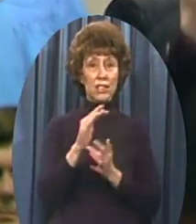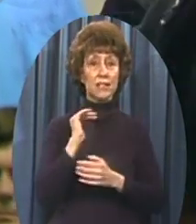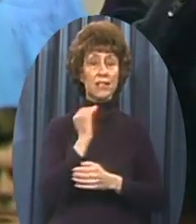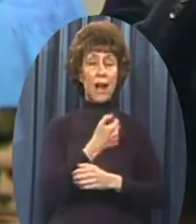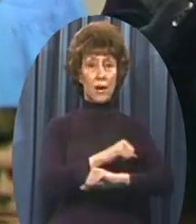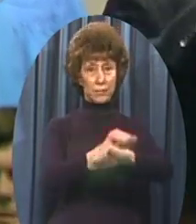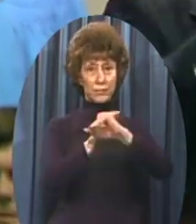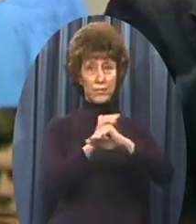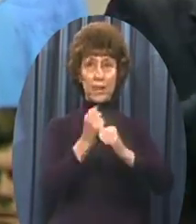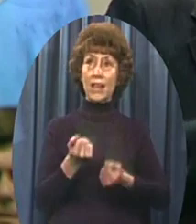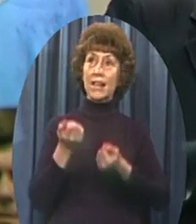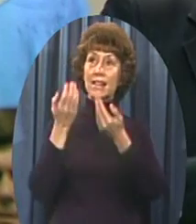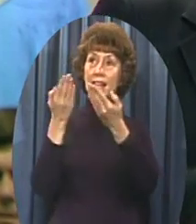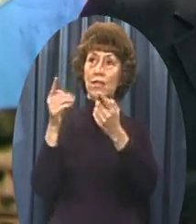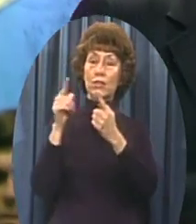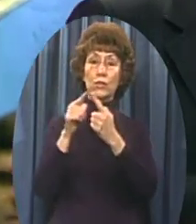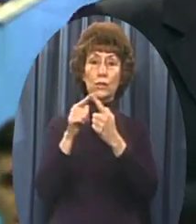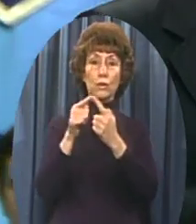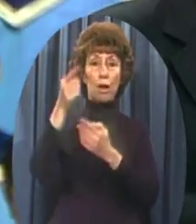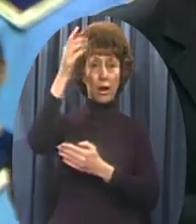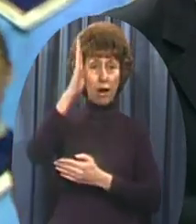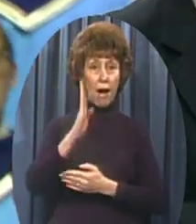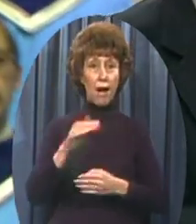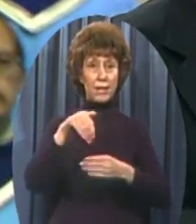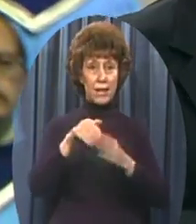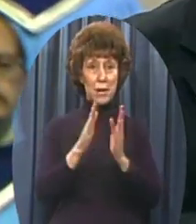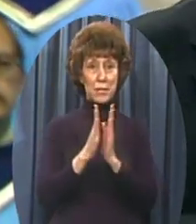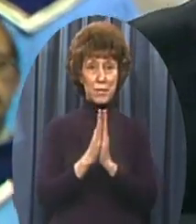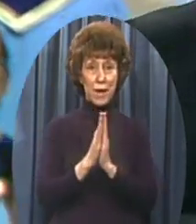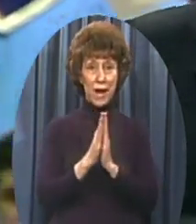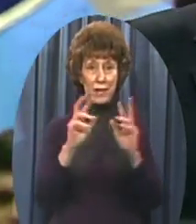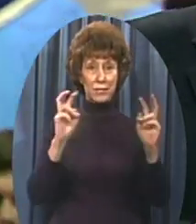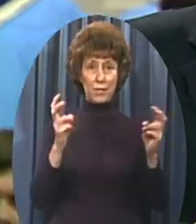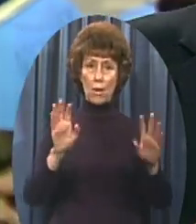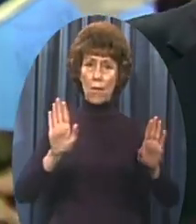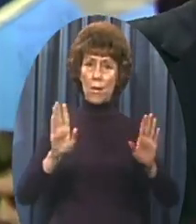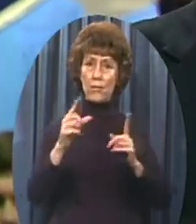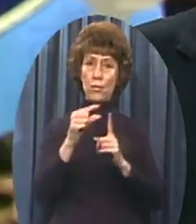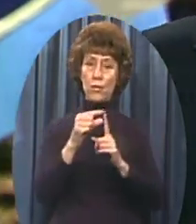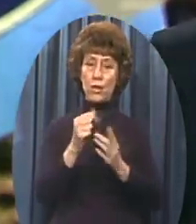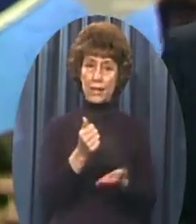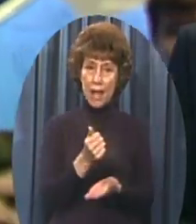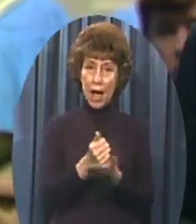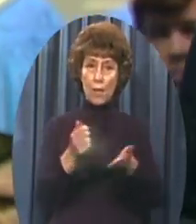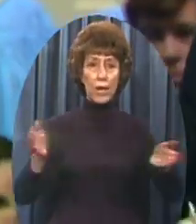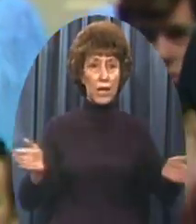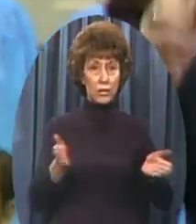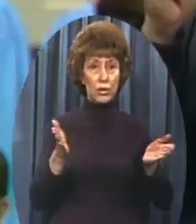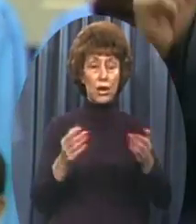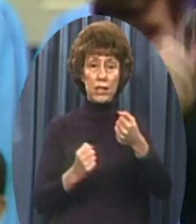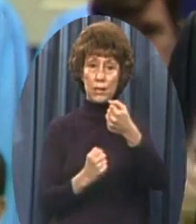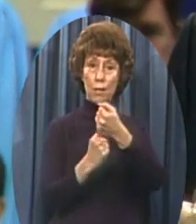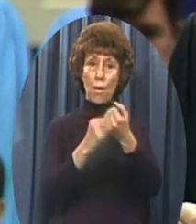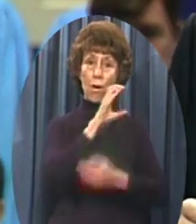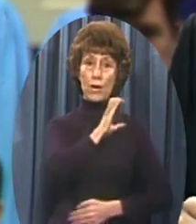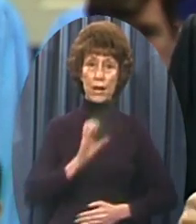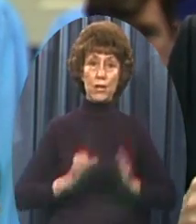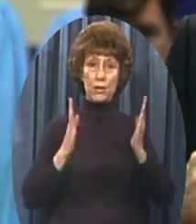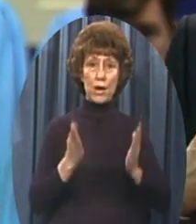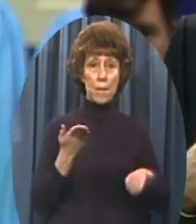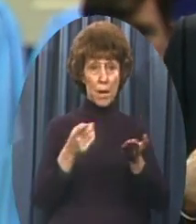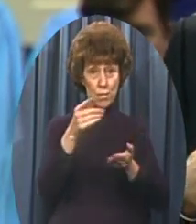prayer. I want all of you to sing that last stanza right from your heart. And whatever your need, your problem may be, take it to